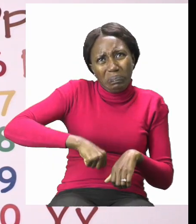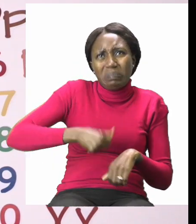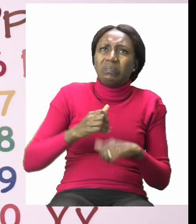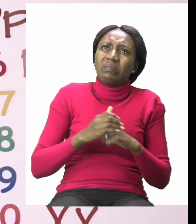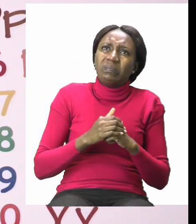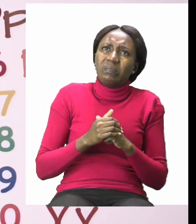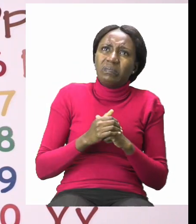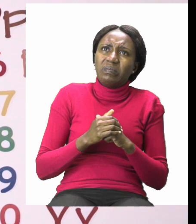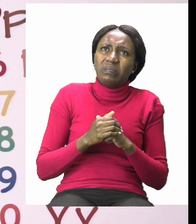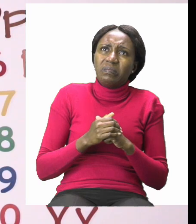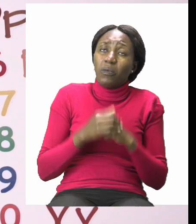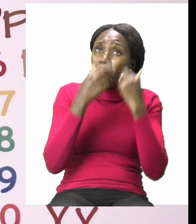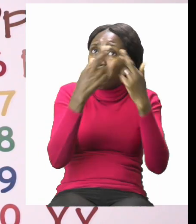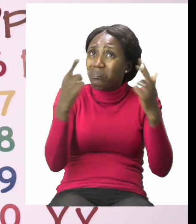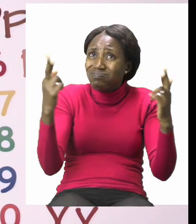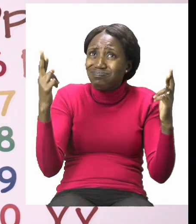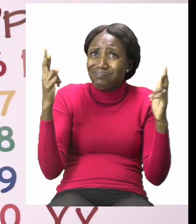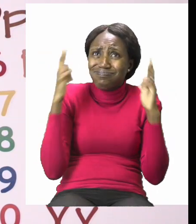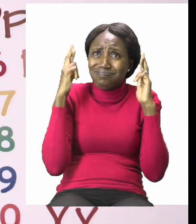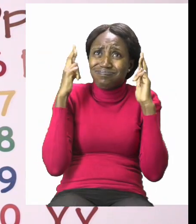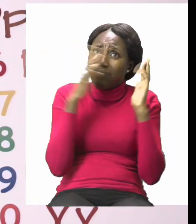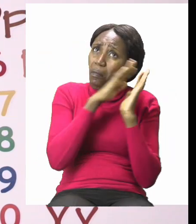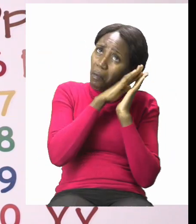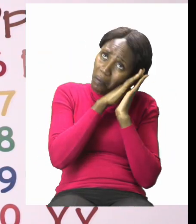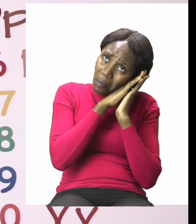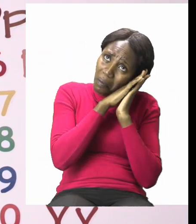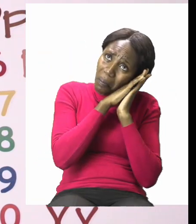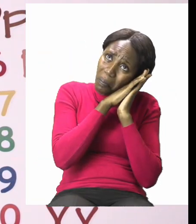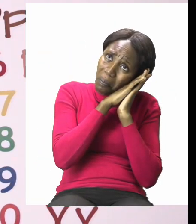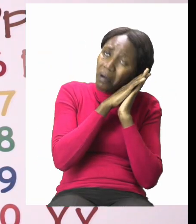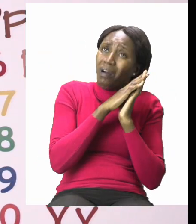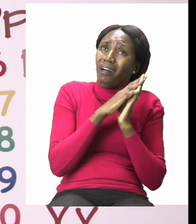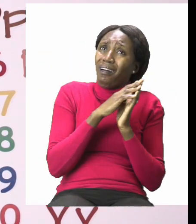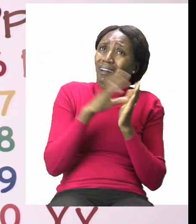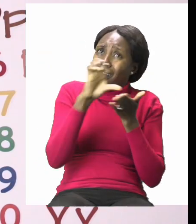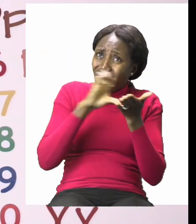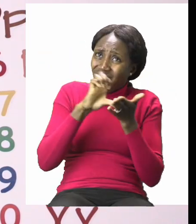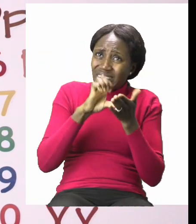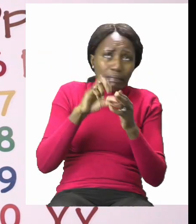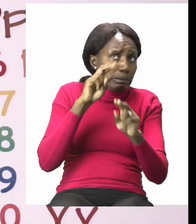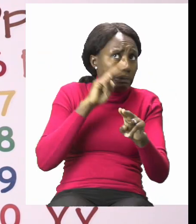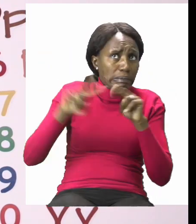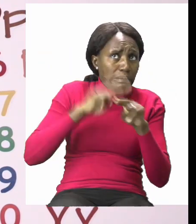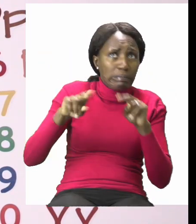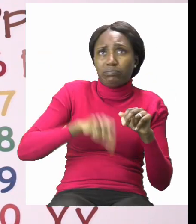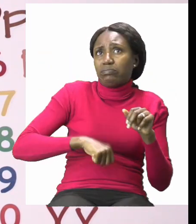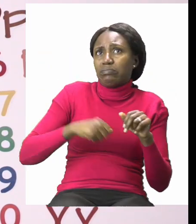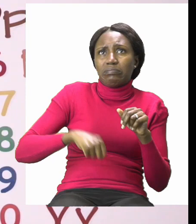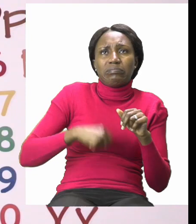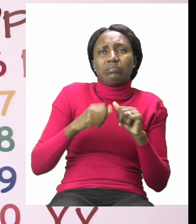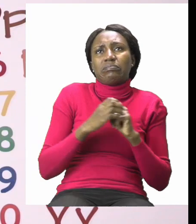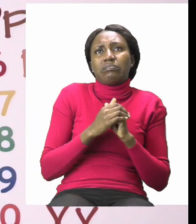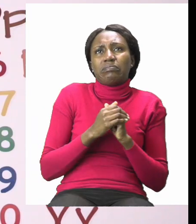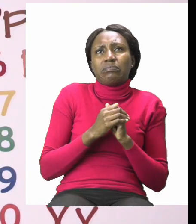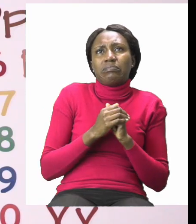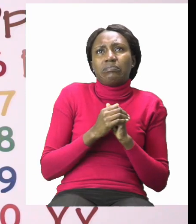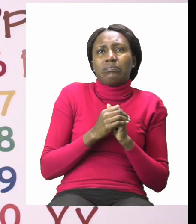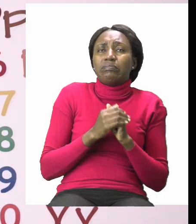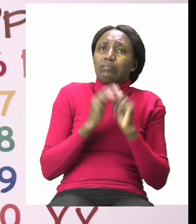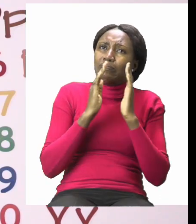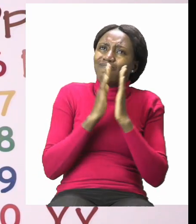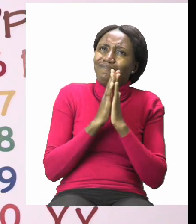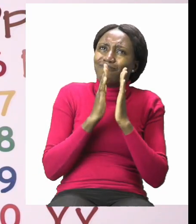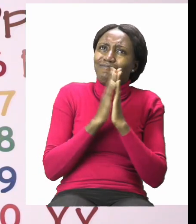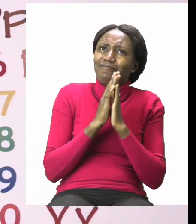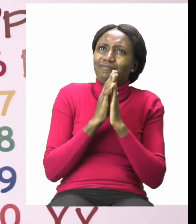a dirty room, you can get sick easily. So boys and girls, it's your responsibility